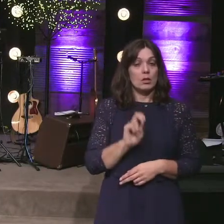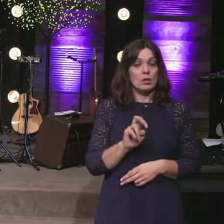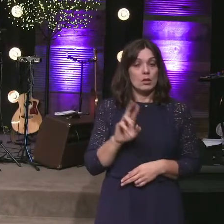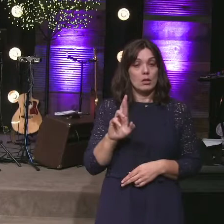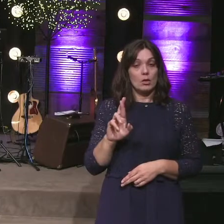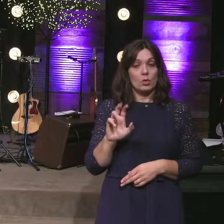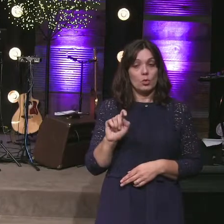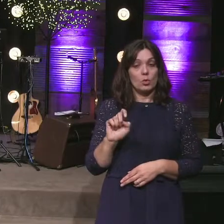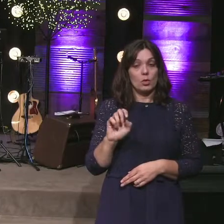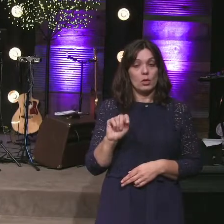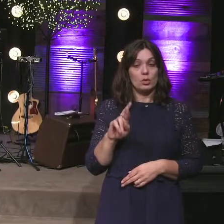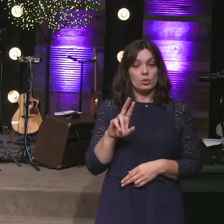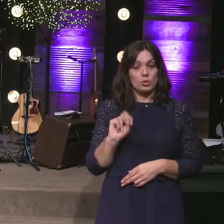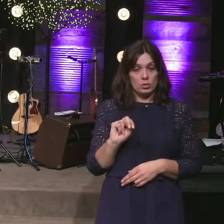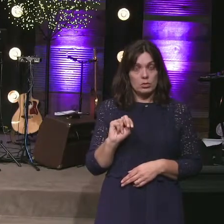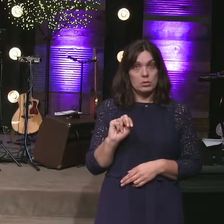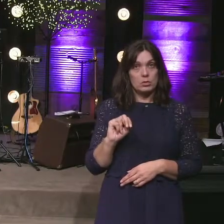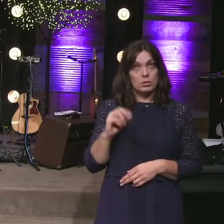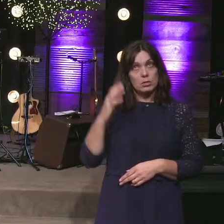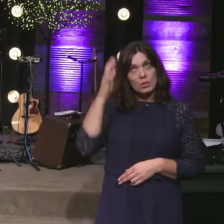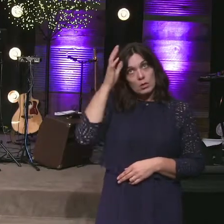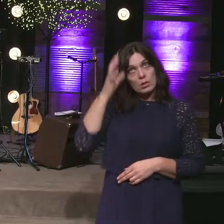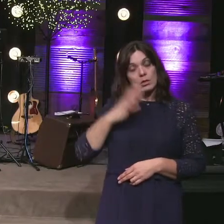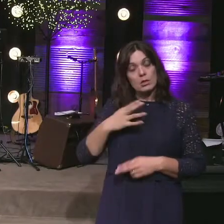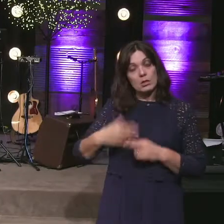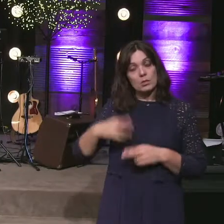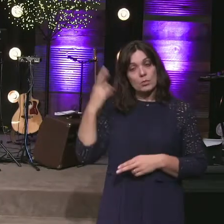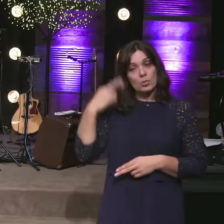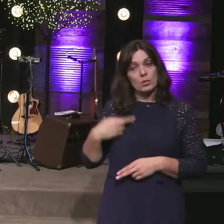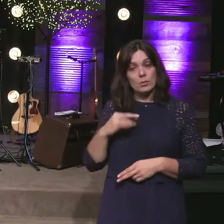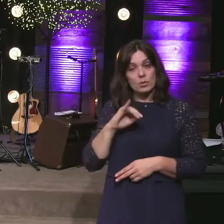God put on Rabbi Jonathan Kahn's heart to do.